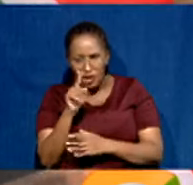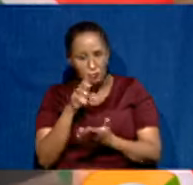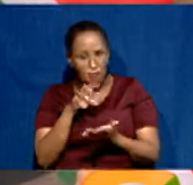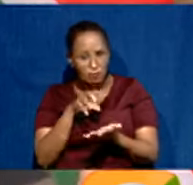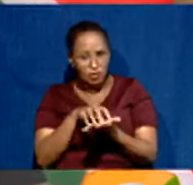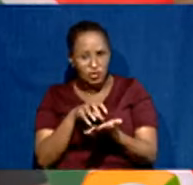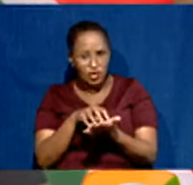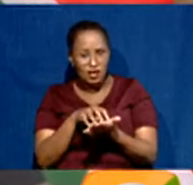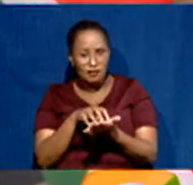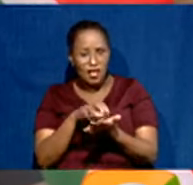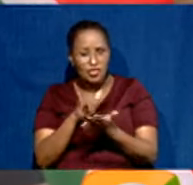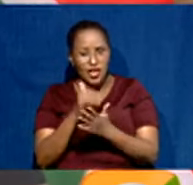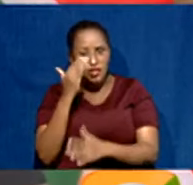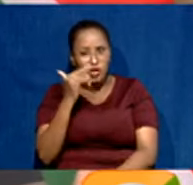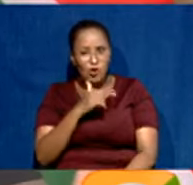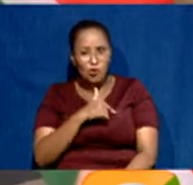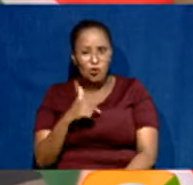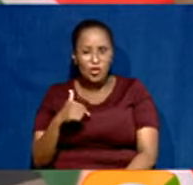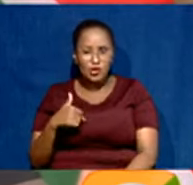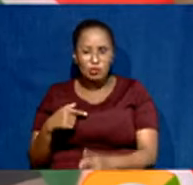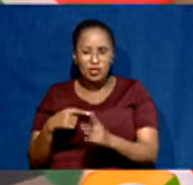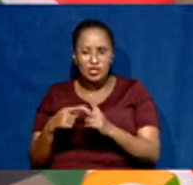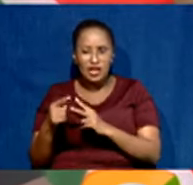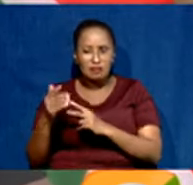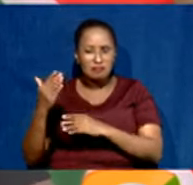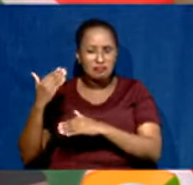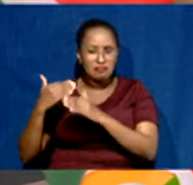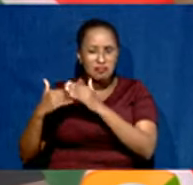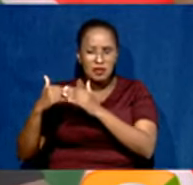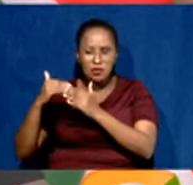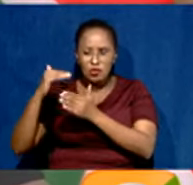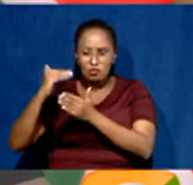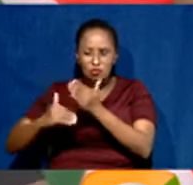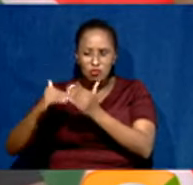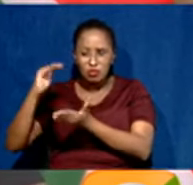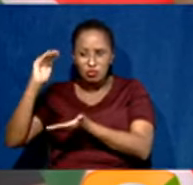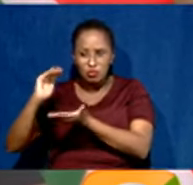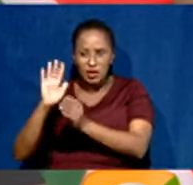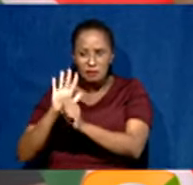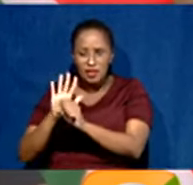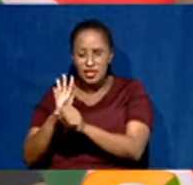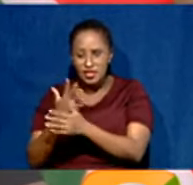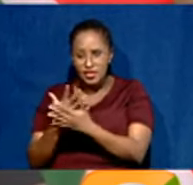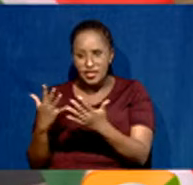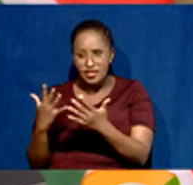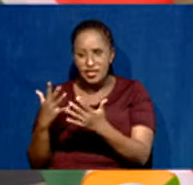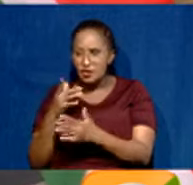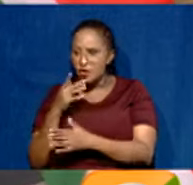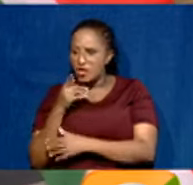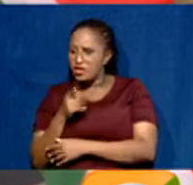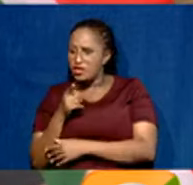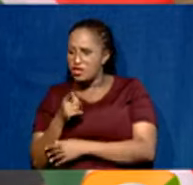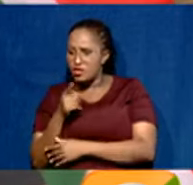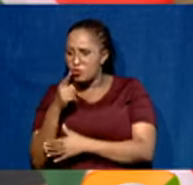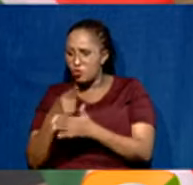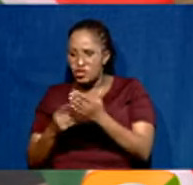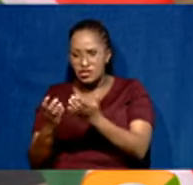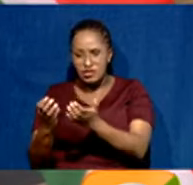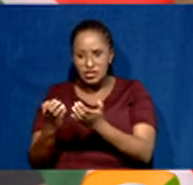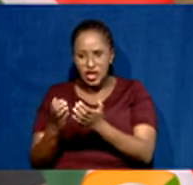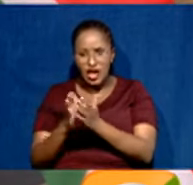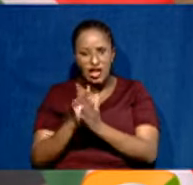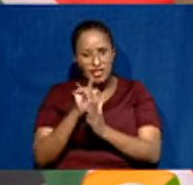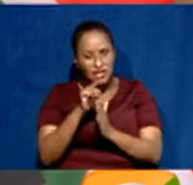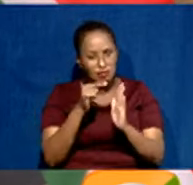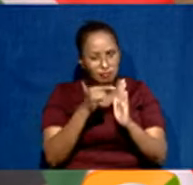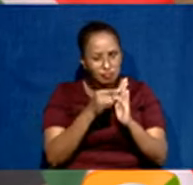have, and that is why we are cutting back on many aspects, because this is what is required at this